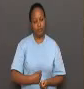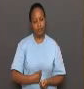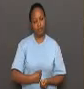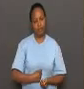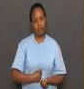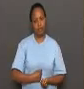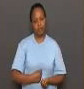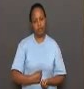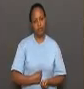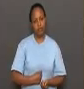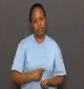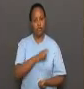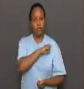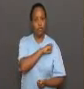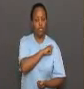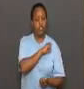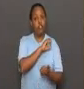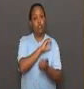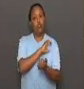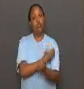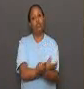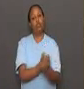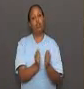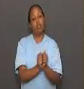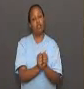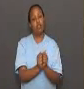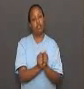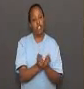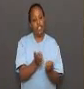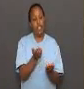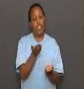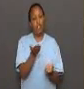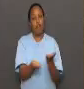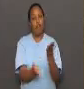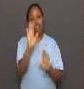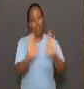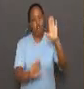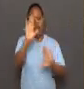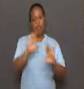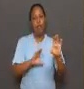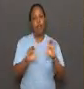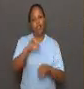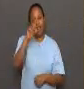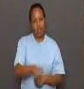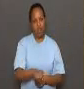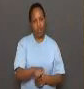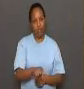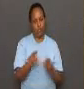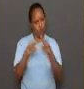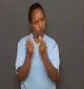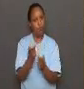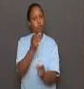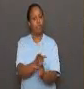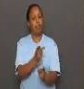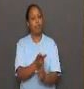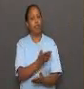a member of the police force should evaluate whether the group's expectations